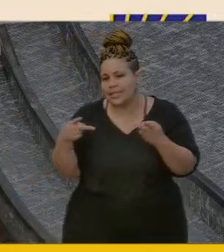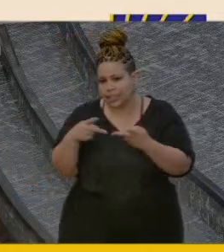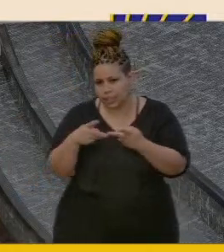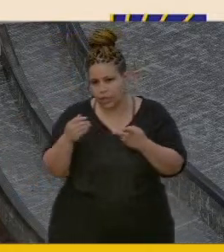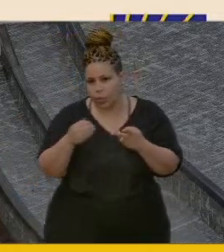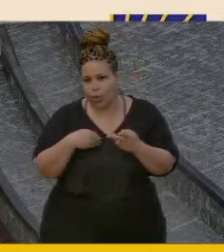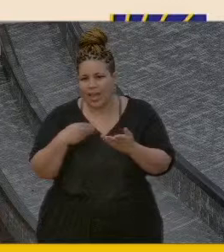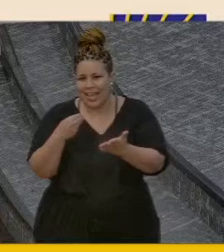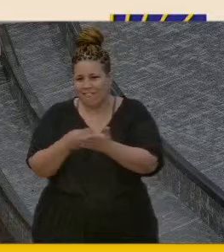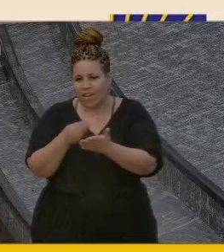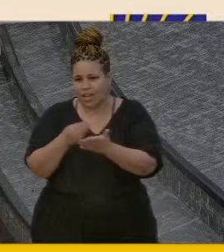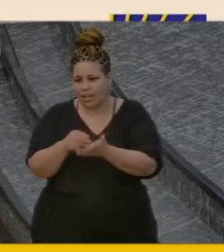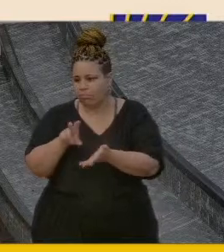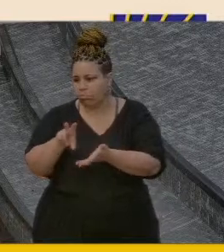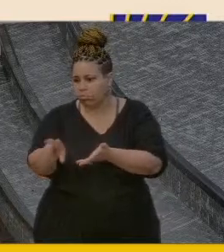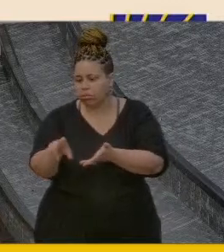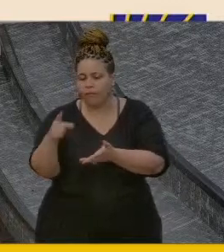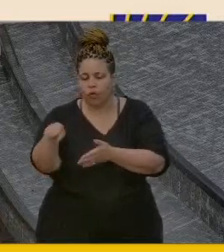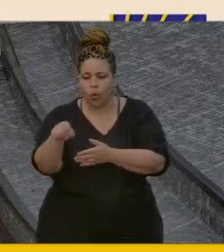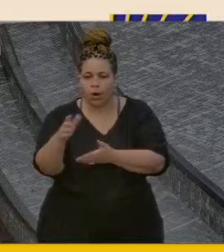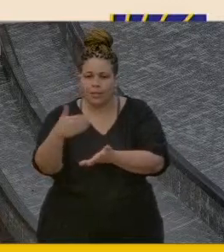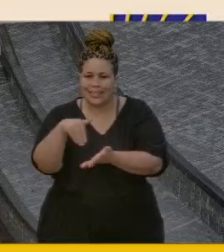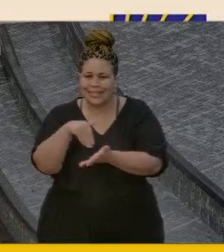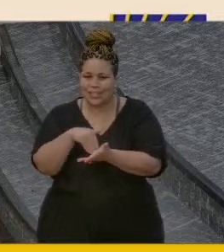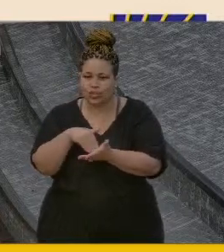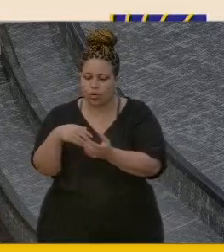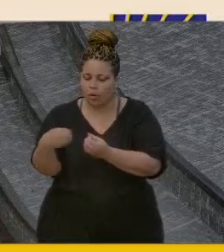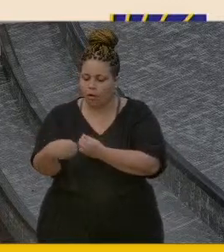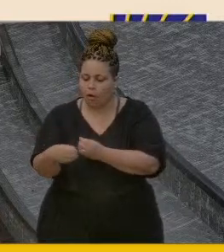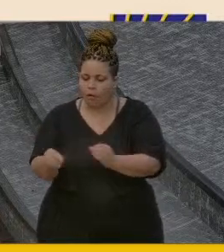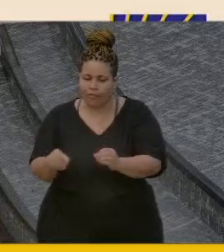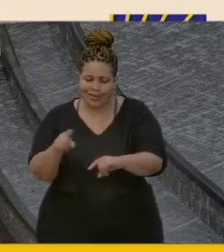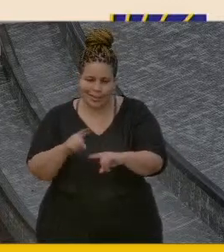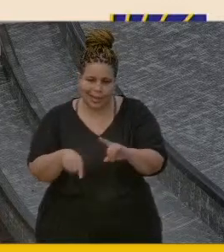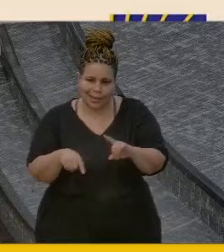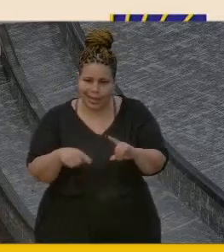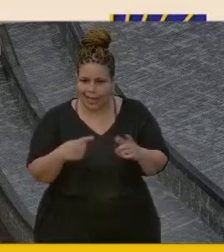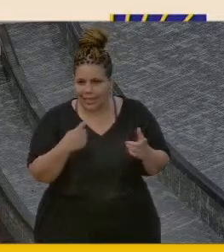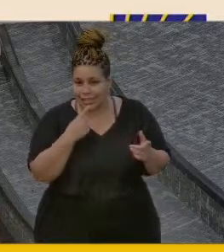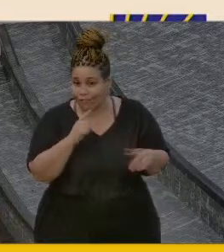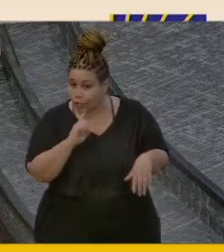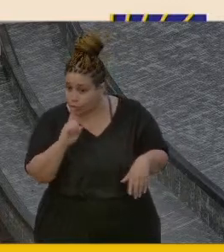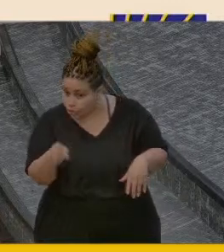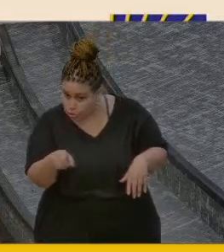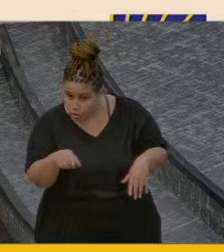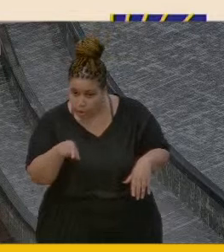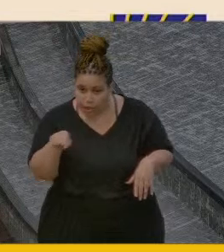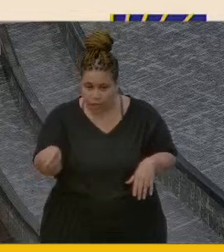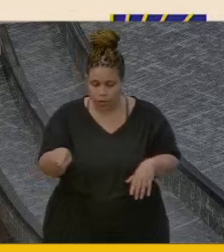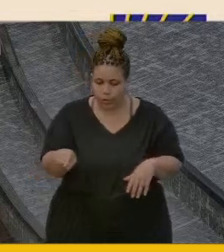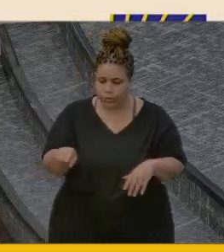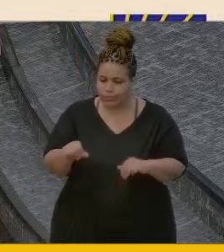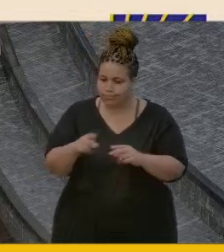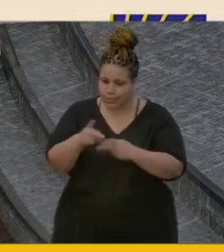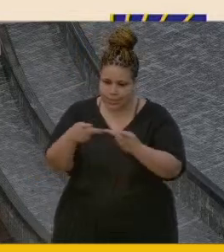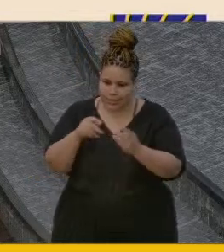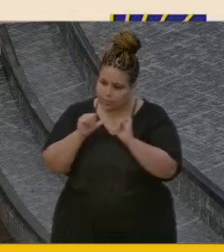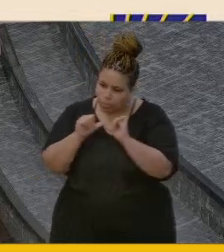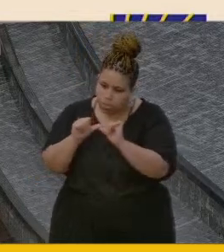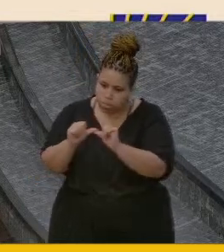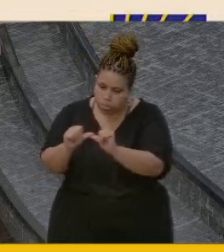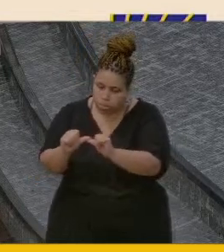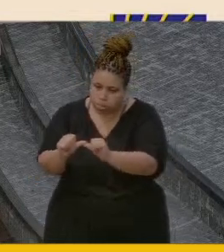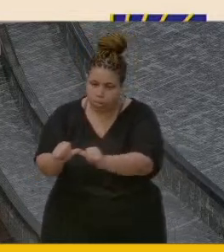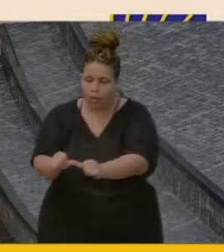at the central office. I can't say definitively whether or not those positions will be extended and picked up by the